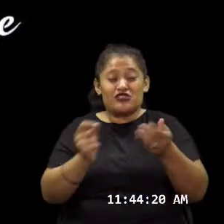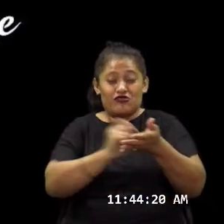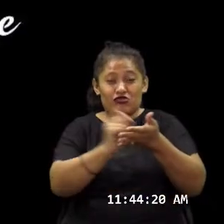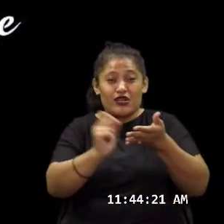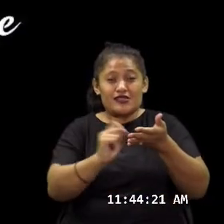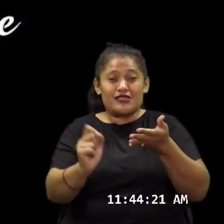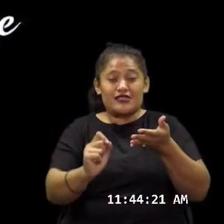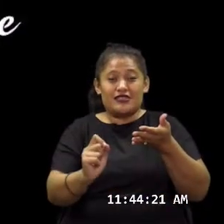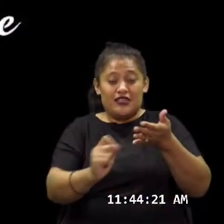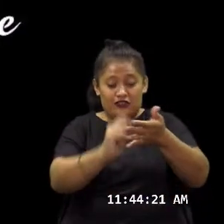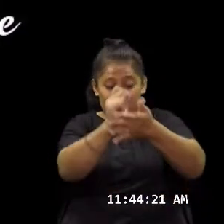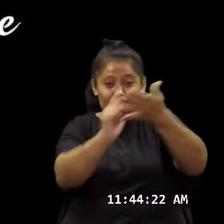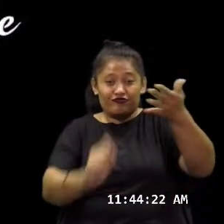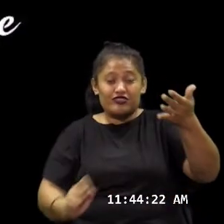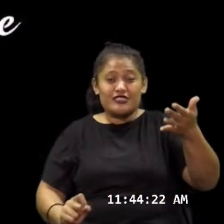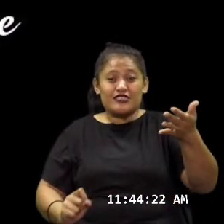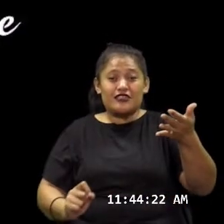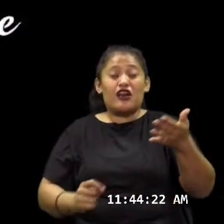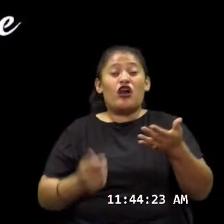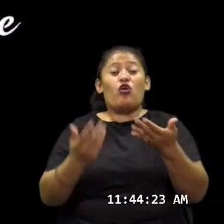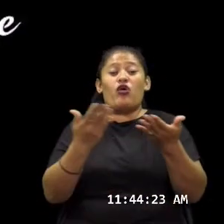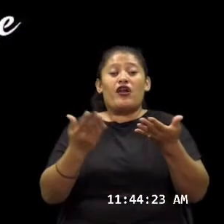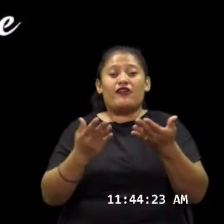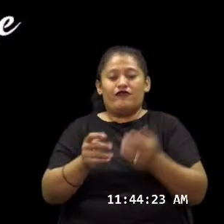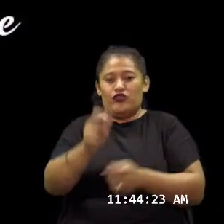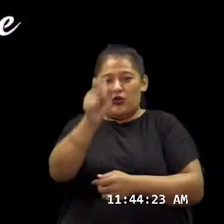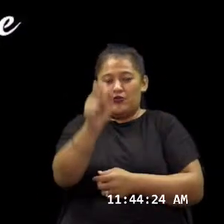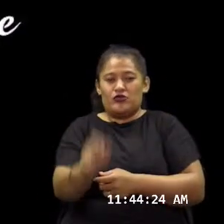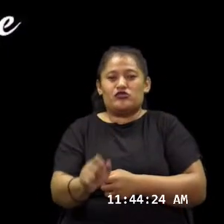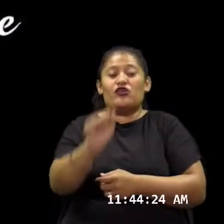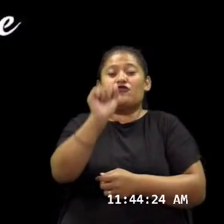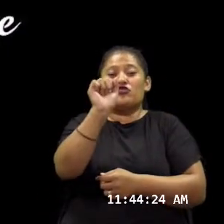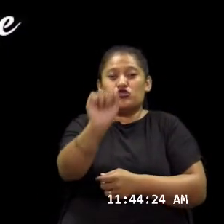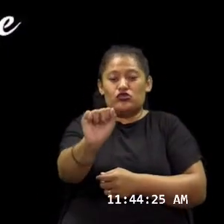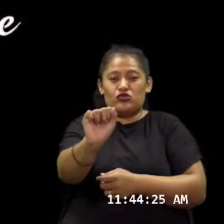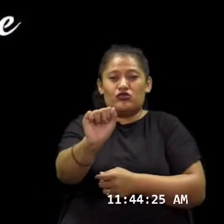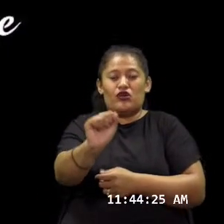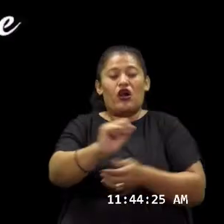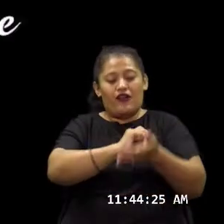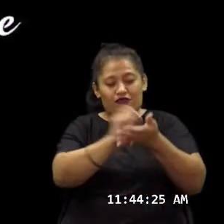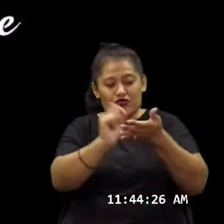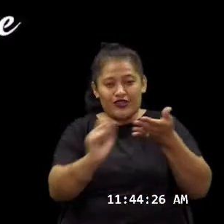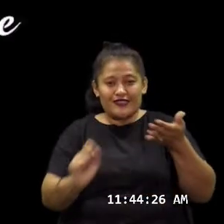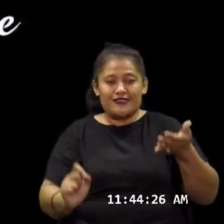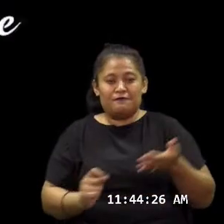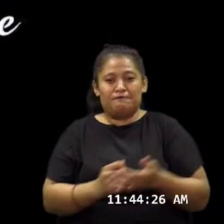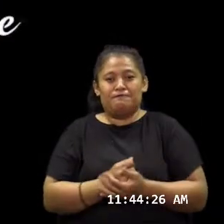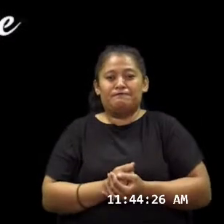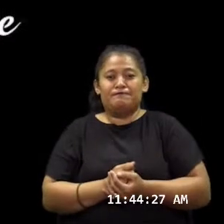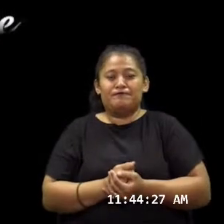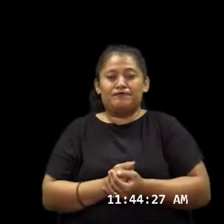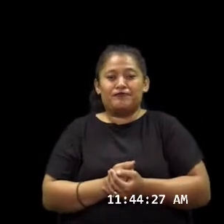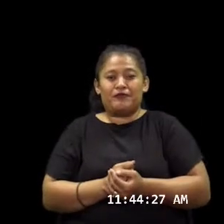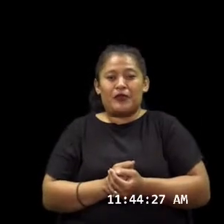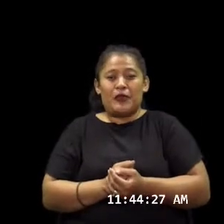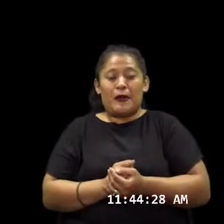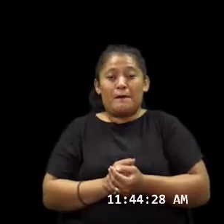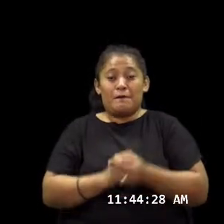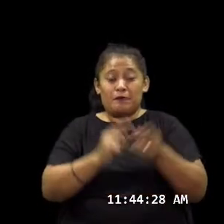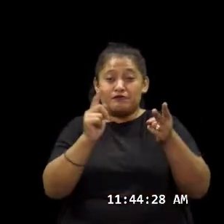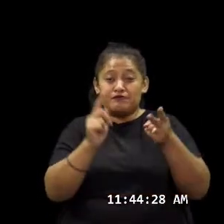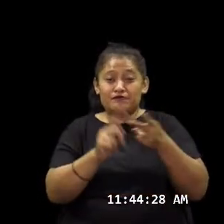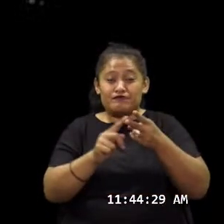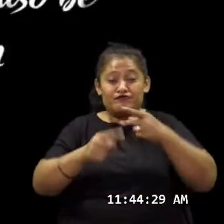or essay written from a personal point of view of the writer. But by